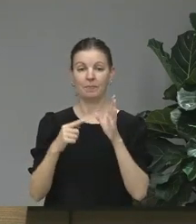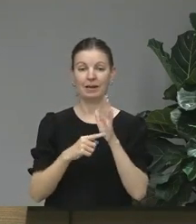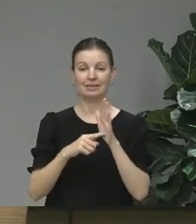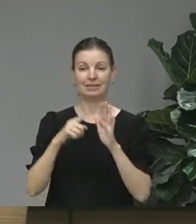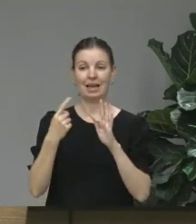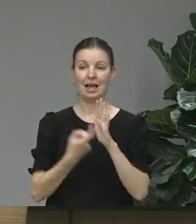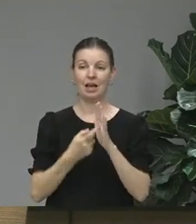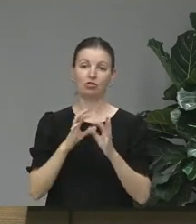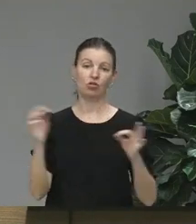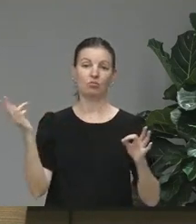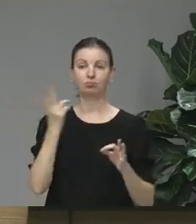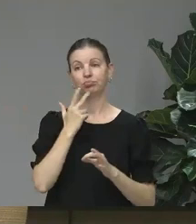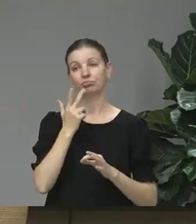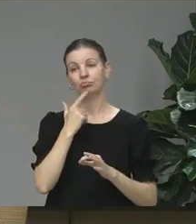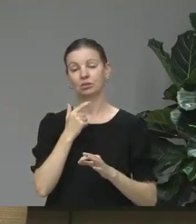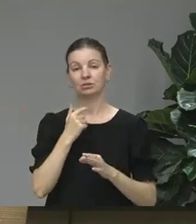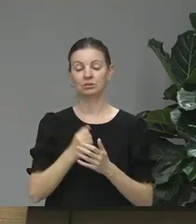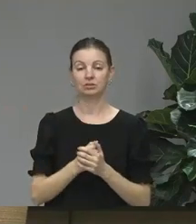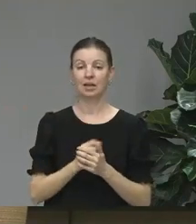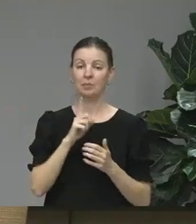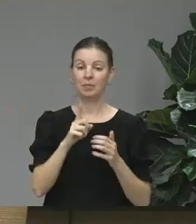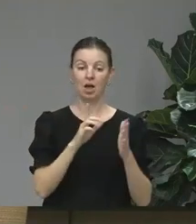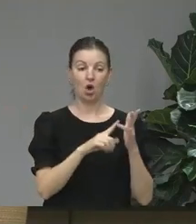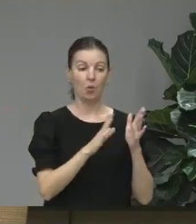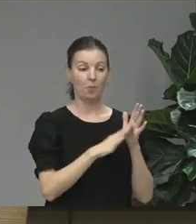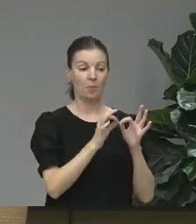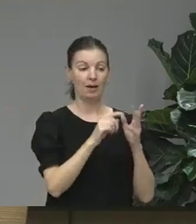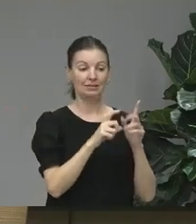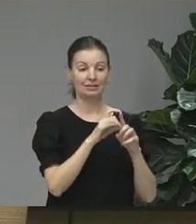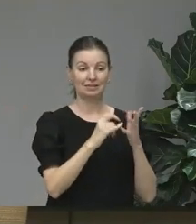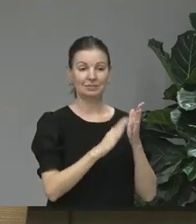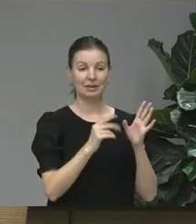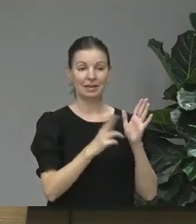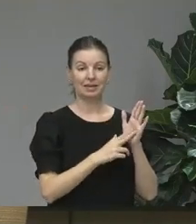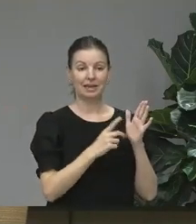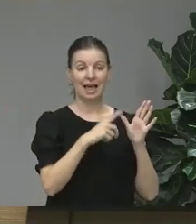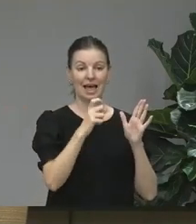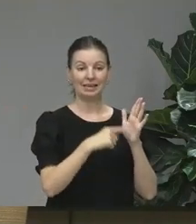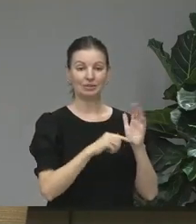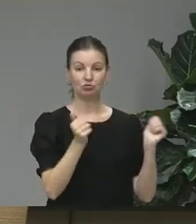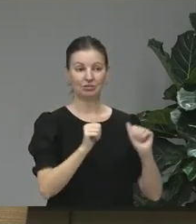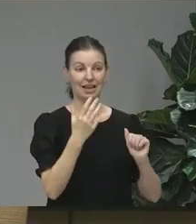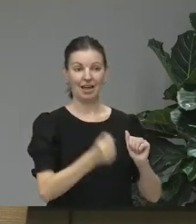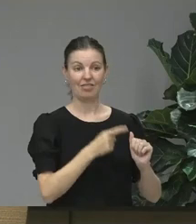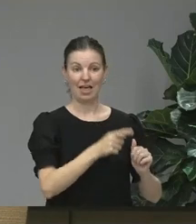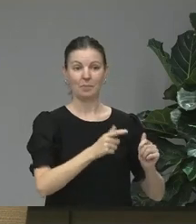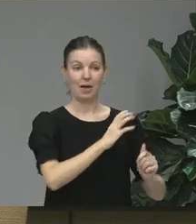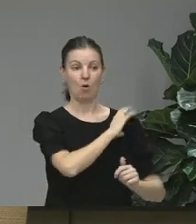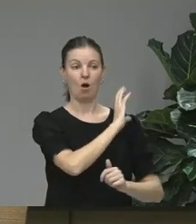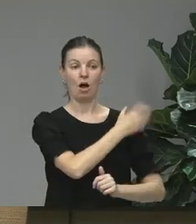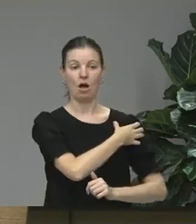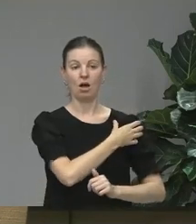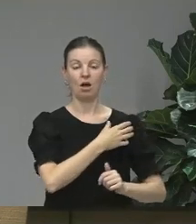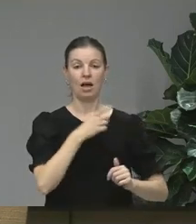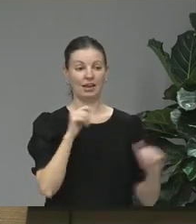put hypotheticals to people. Well, the Ombudsman Act already has that power, and the Ombudsman, the Commonwealth Ombudsman, has exercised